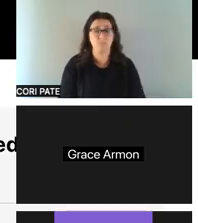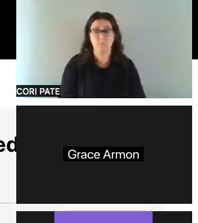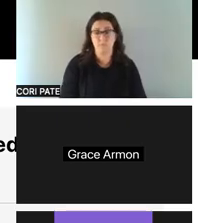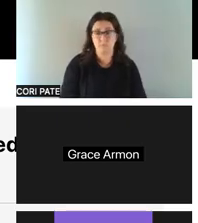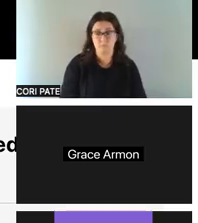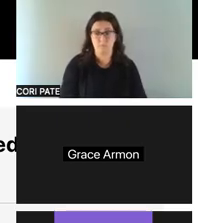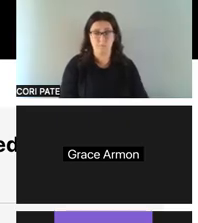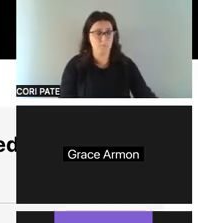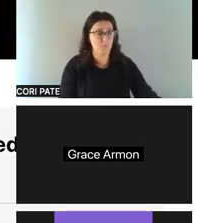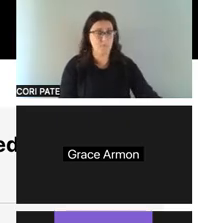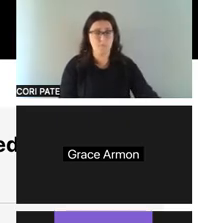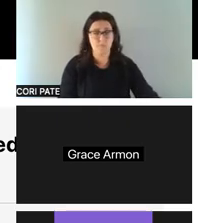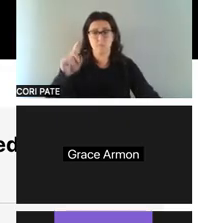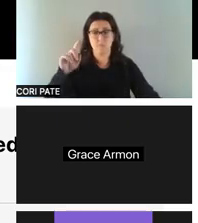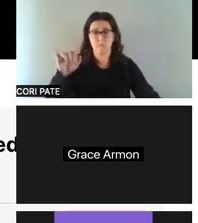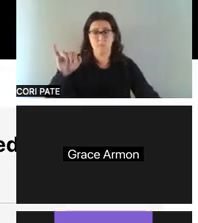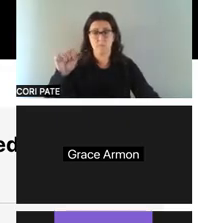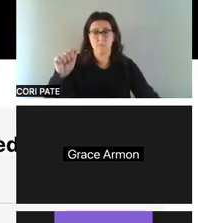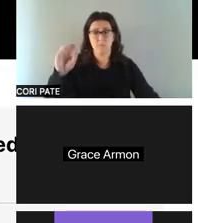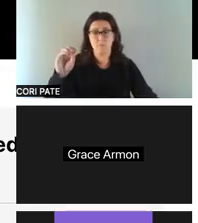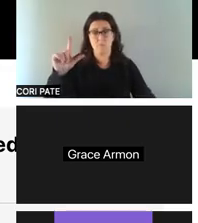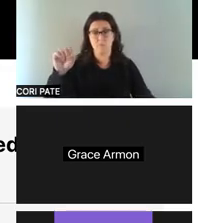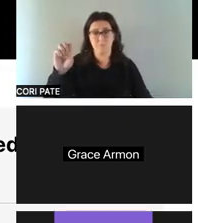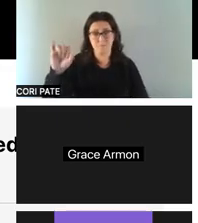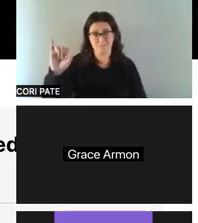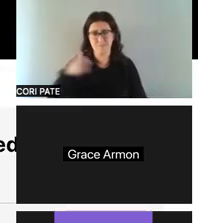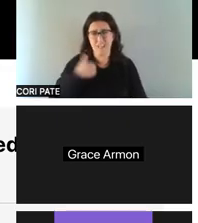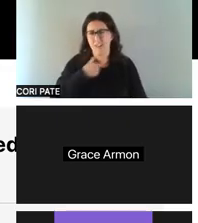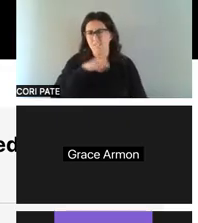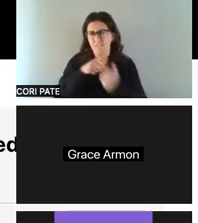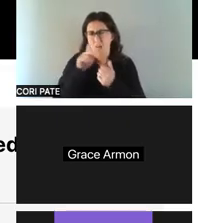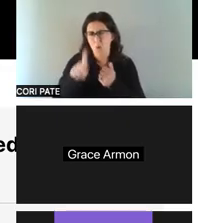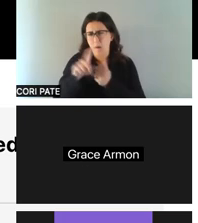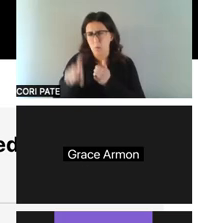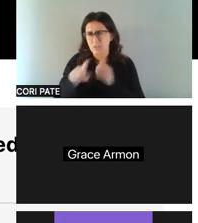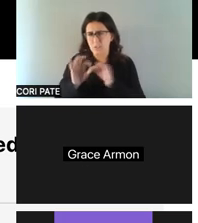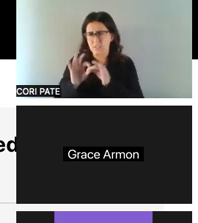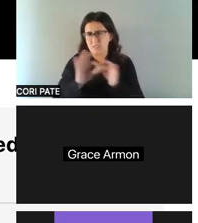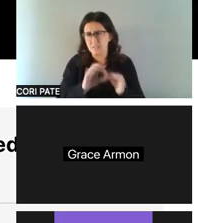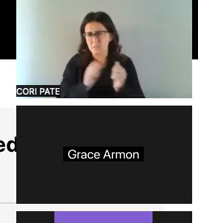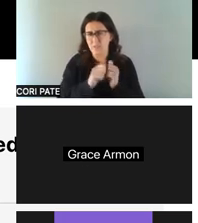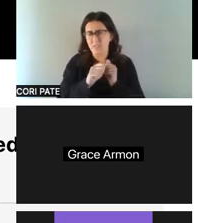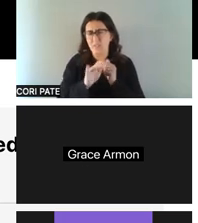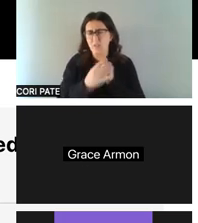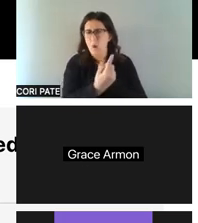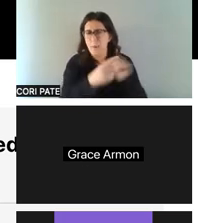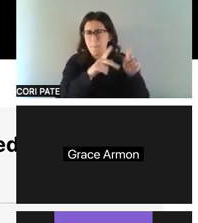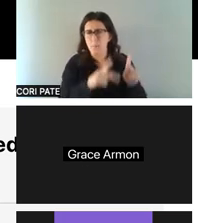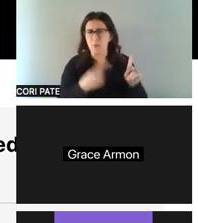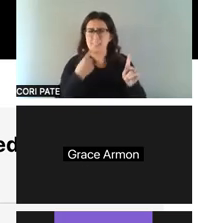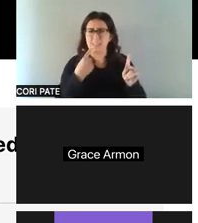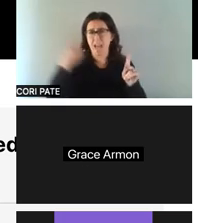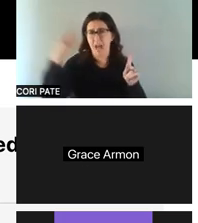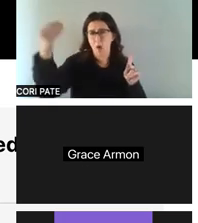Yeah, and this is Shelley, and this is more of a follow-up question specific to one of you said that outside